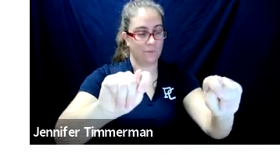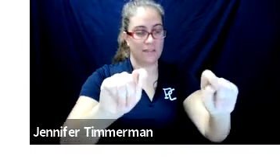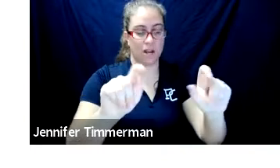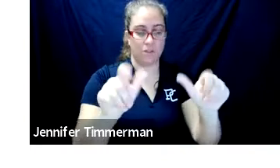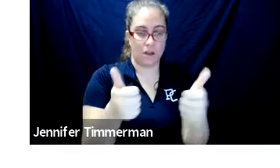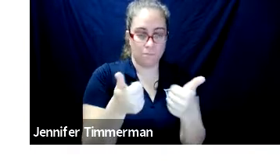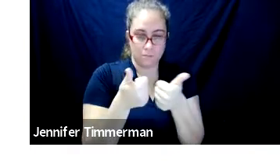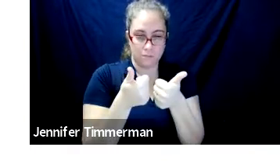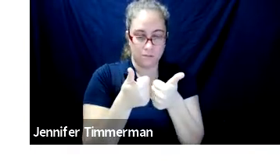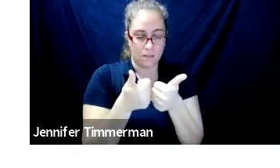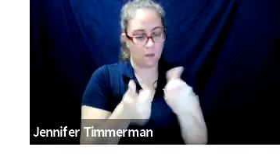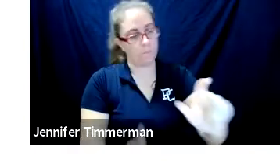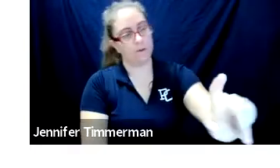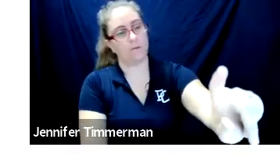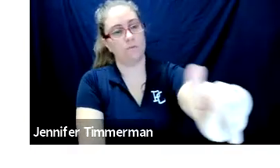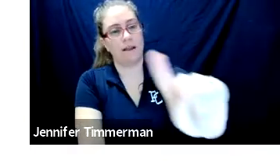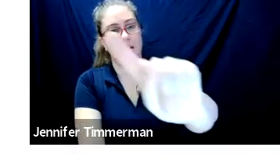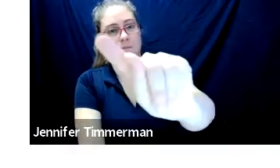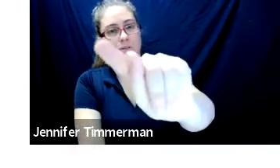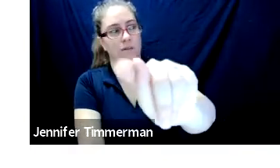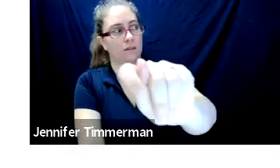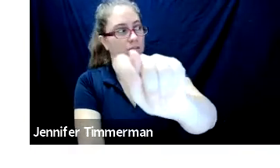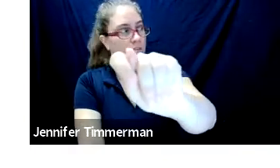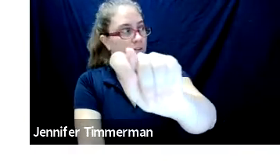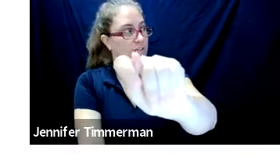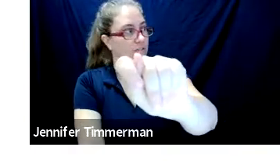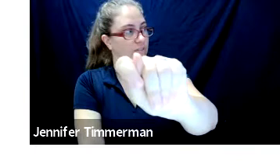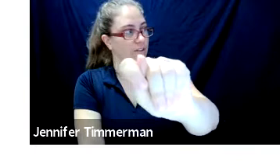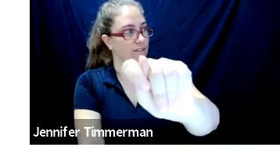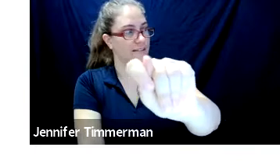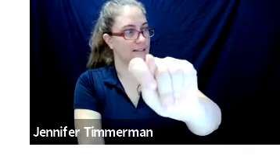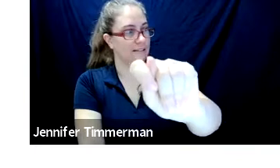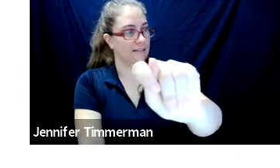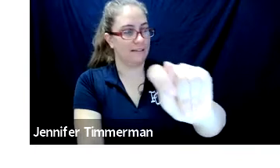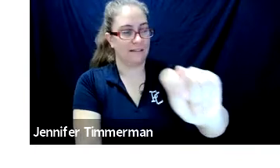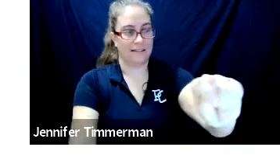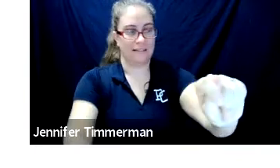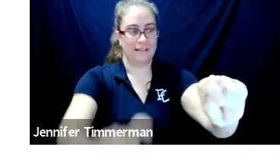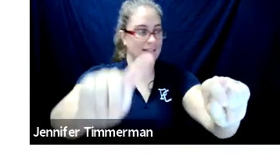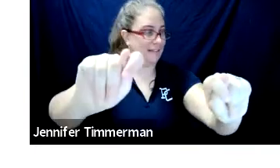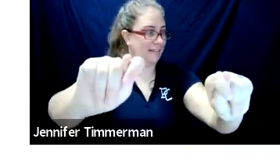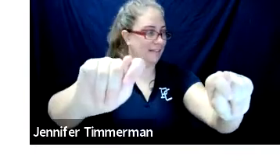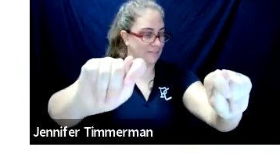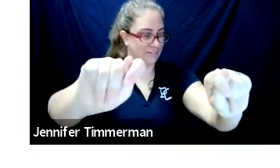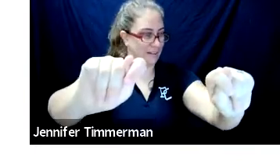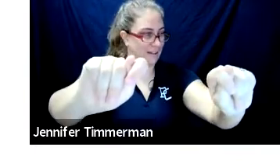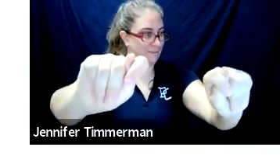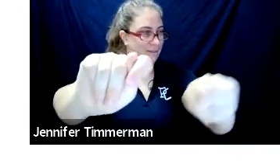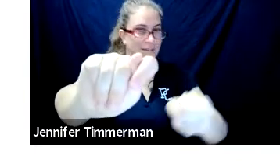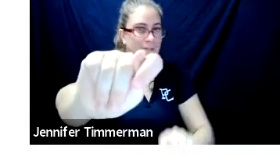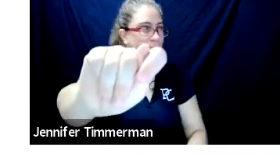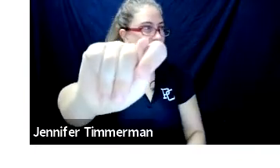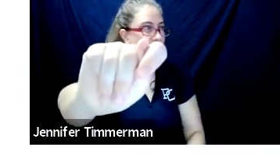So we'll take our thumbs and we'll put it right in between those first 2 fingers. T, good